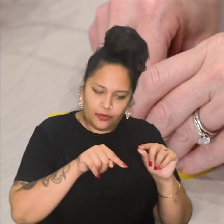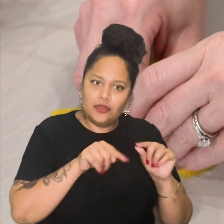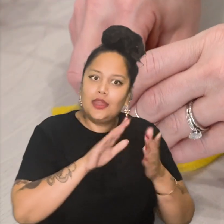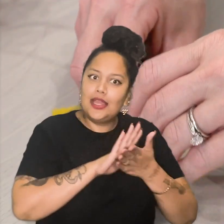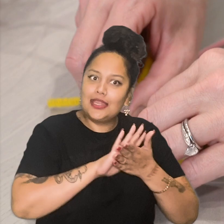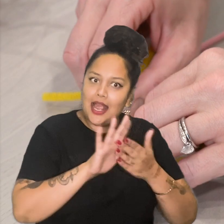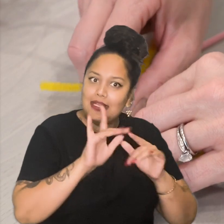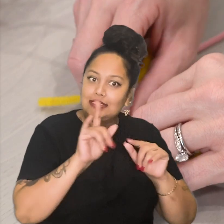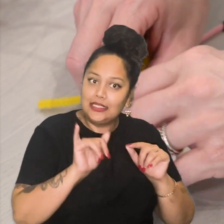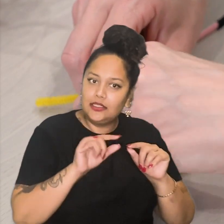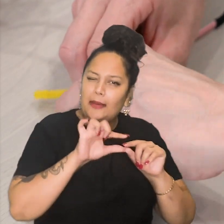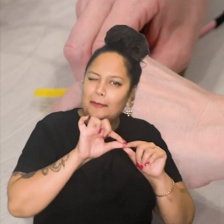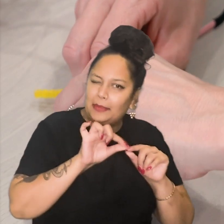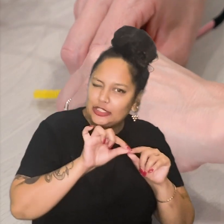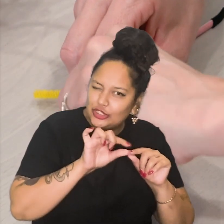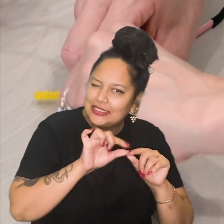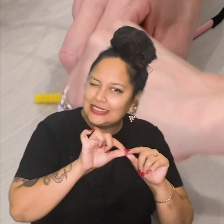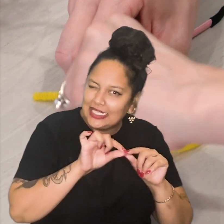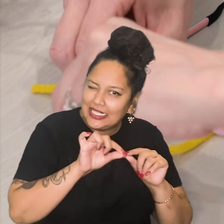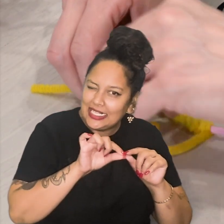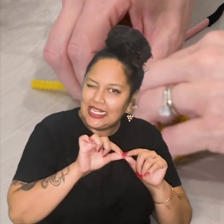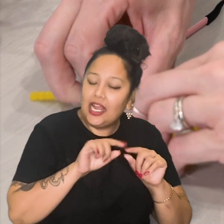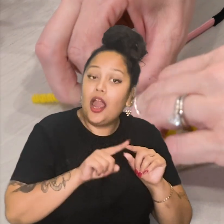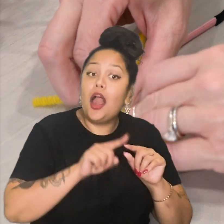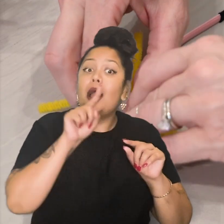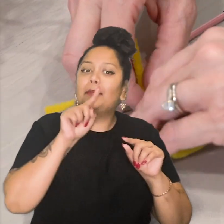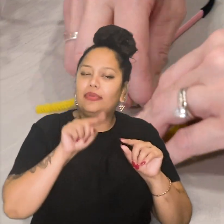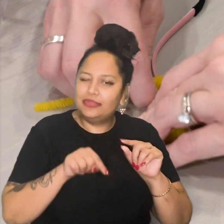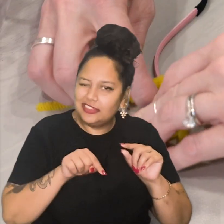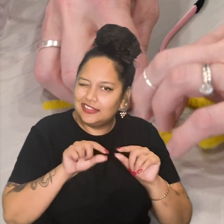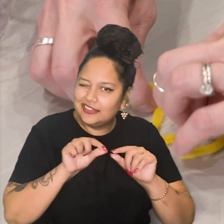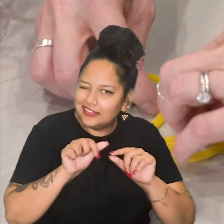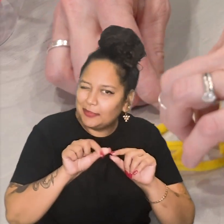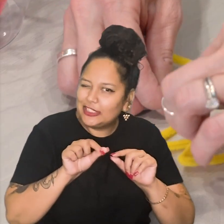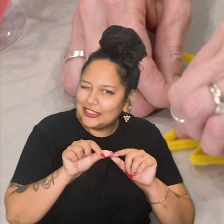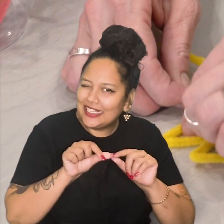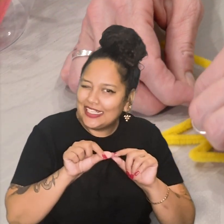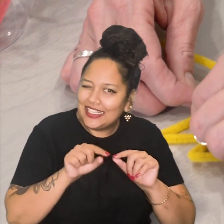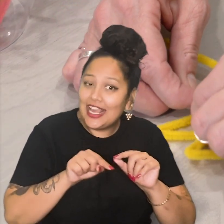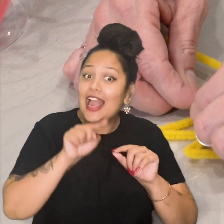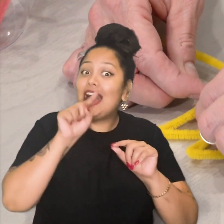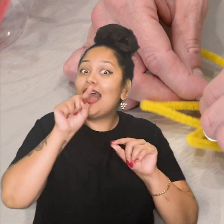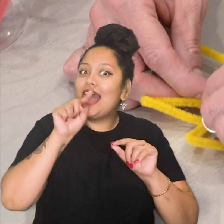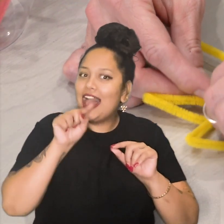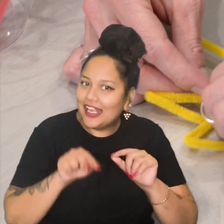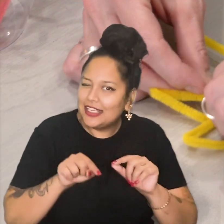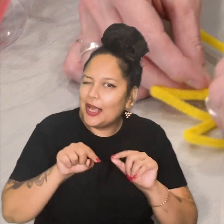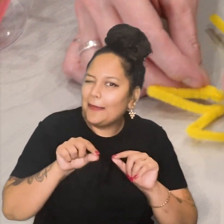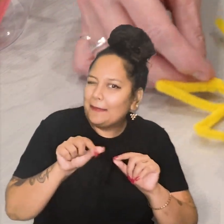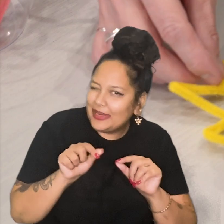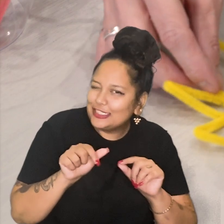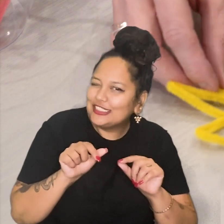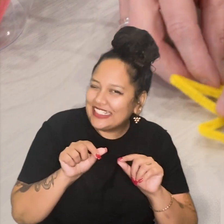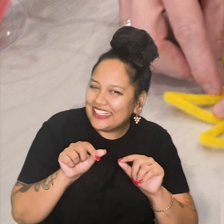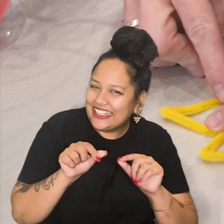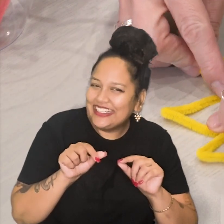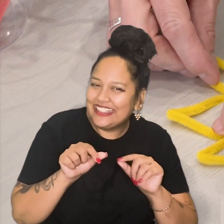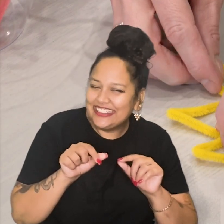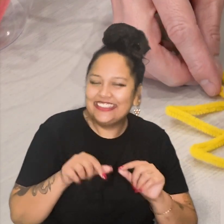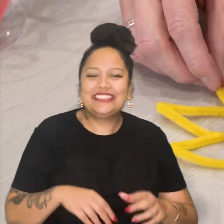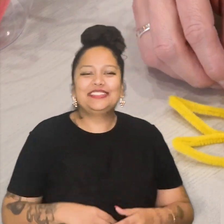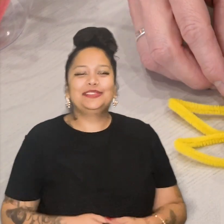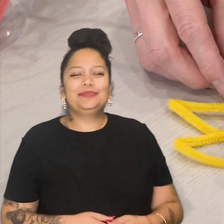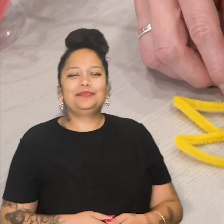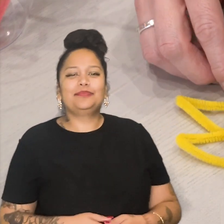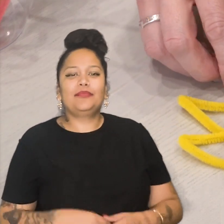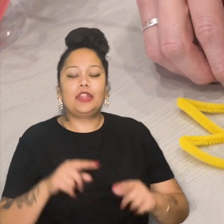go up, I'm going to pinch there, and I'm going to go down, I'm going to pinch there, then I'm going to go back